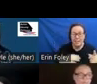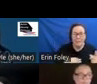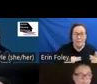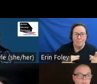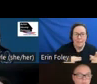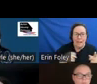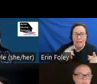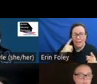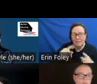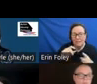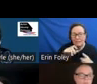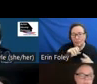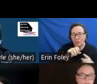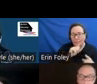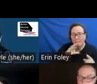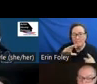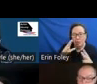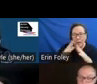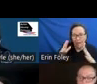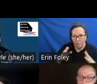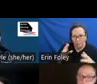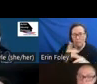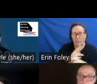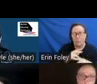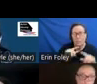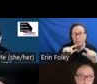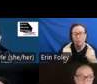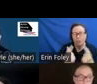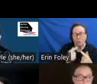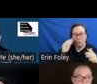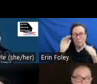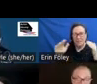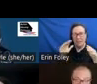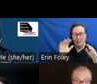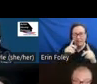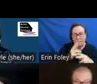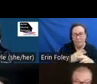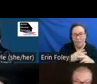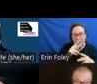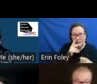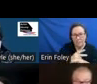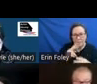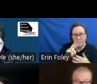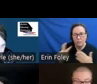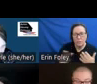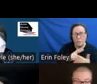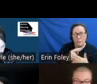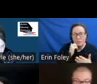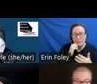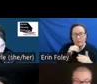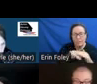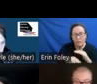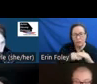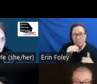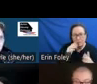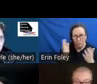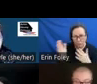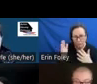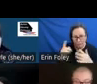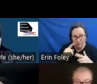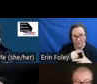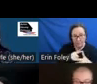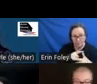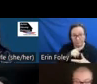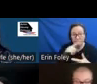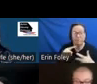years. He uses group adult foster care to pay for 2 hours a day of drop-in services. Anna gets